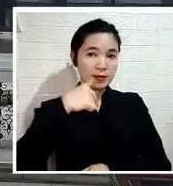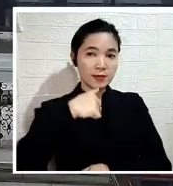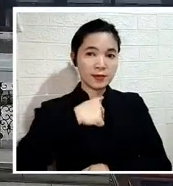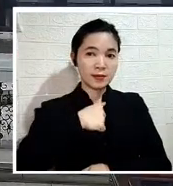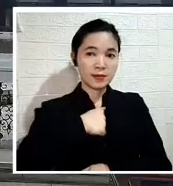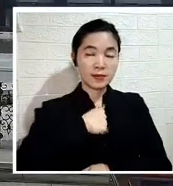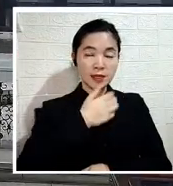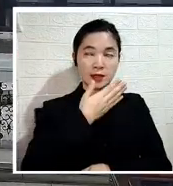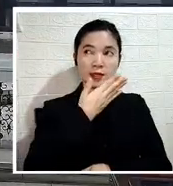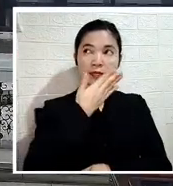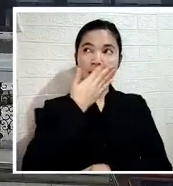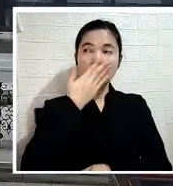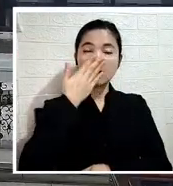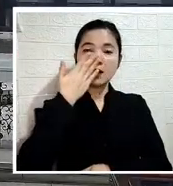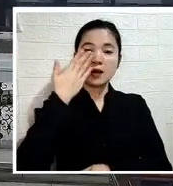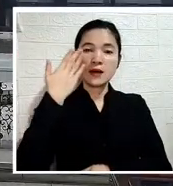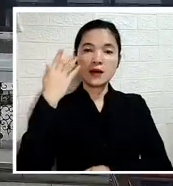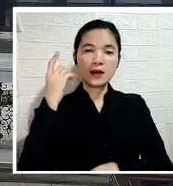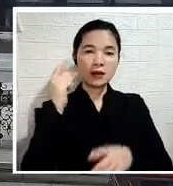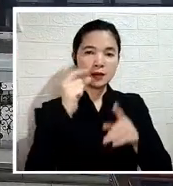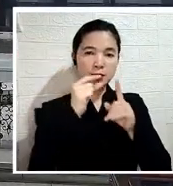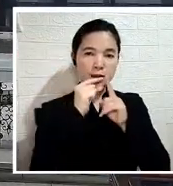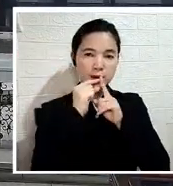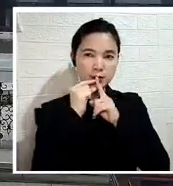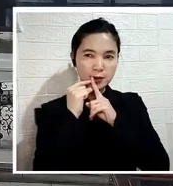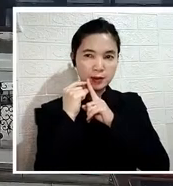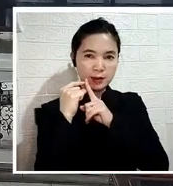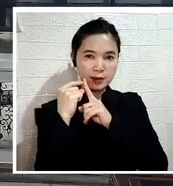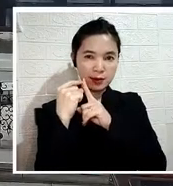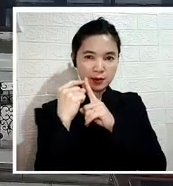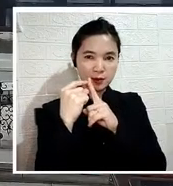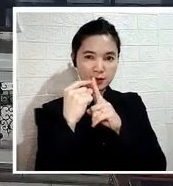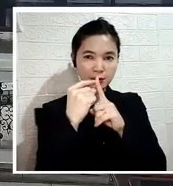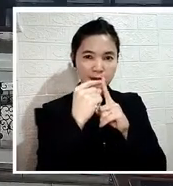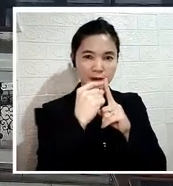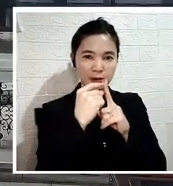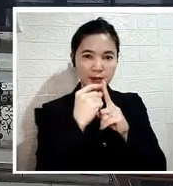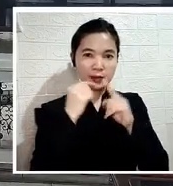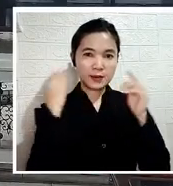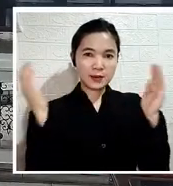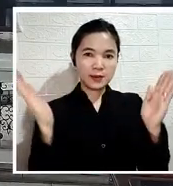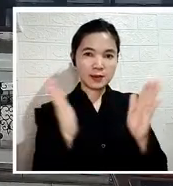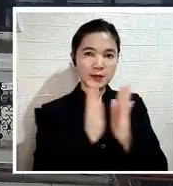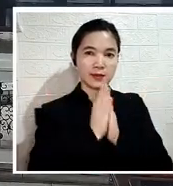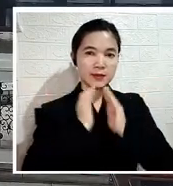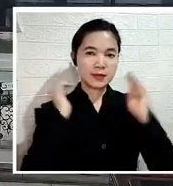ako sa iyo, mga salita,